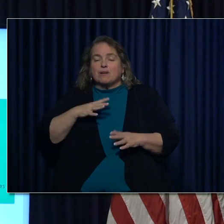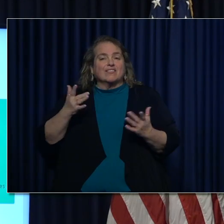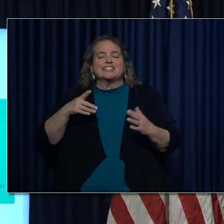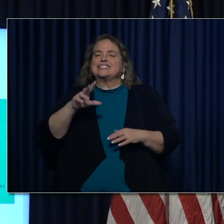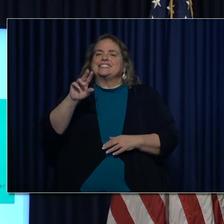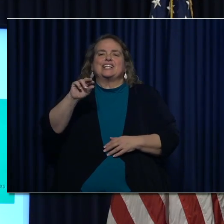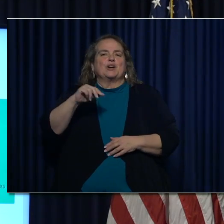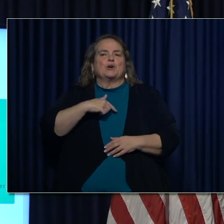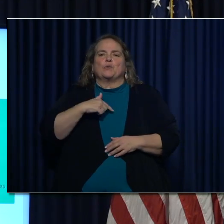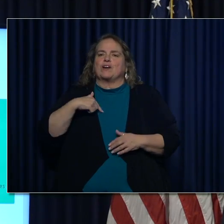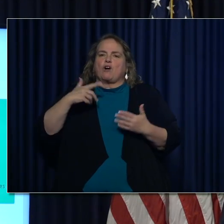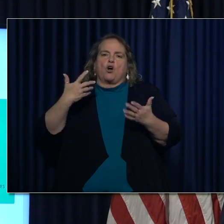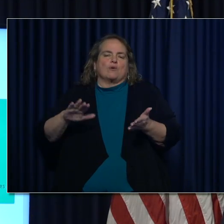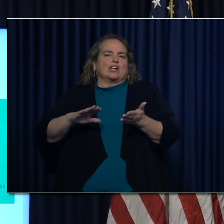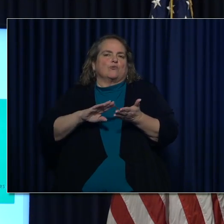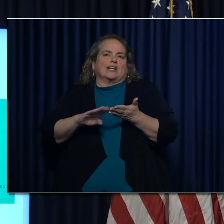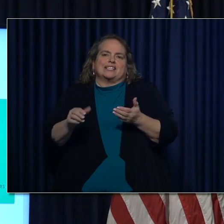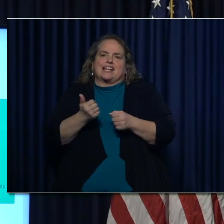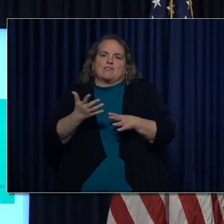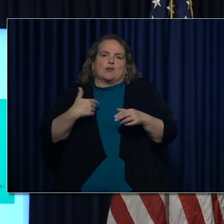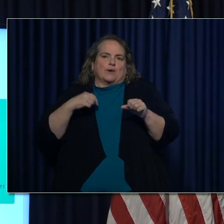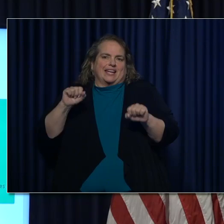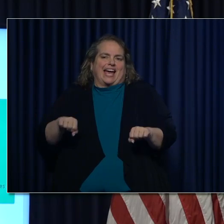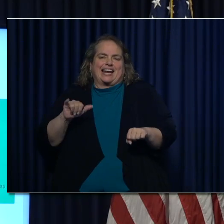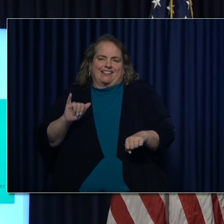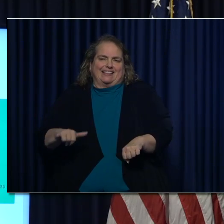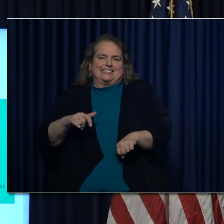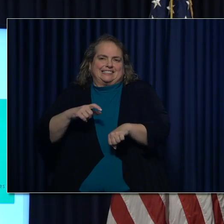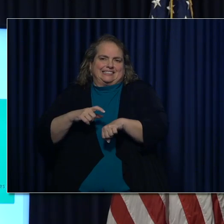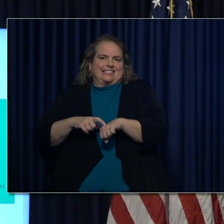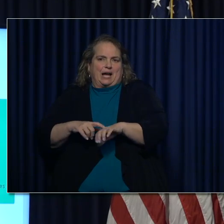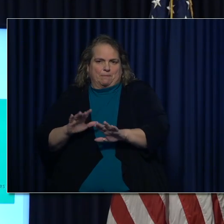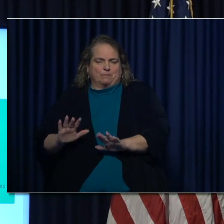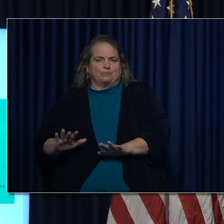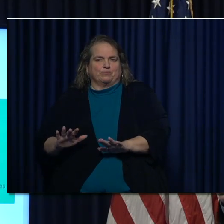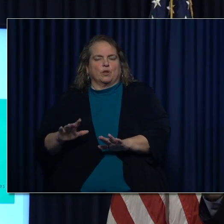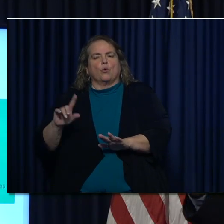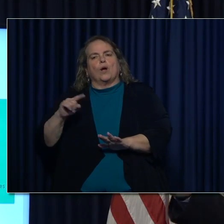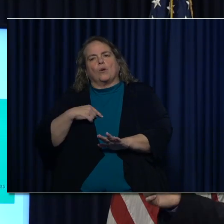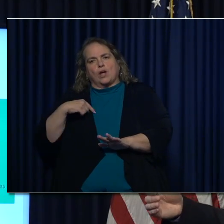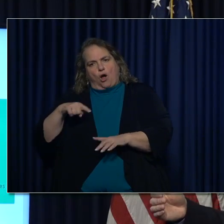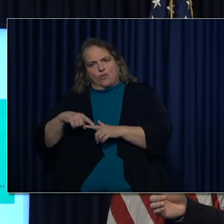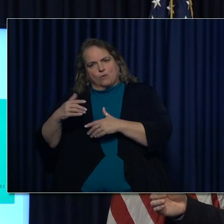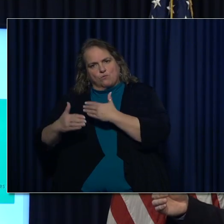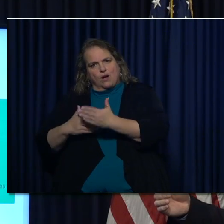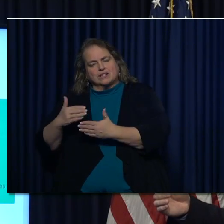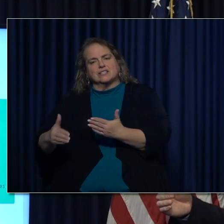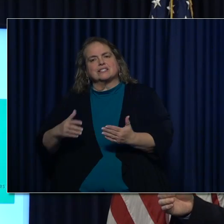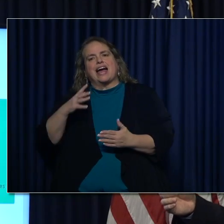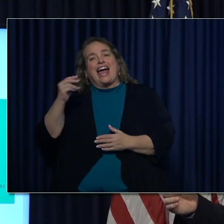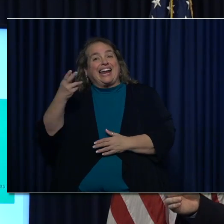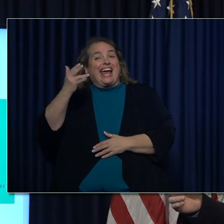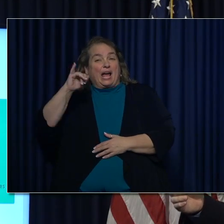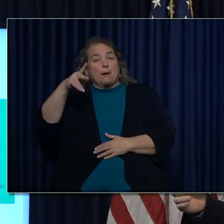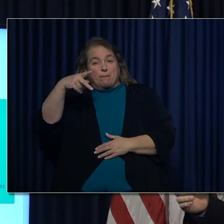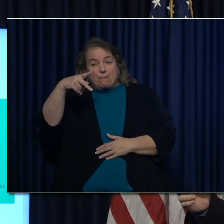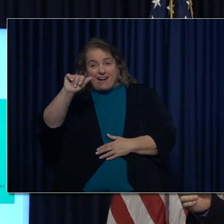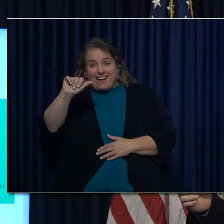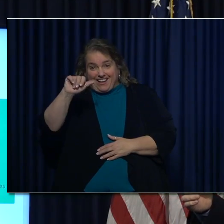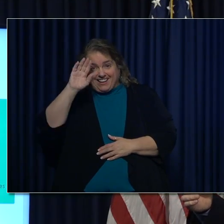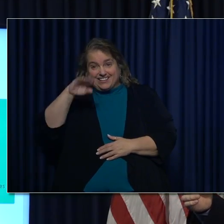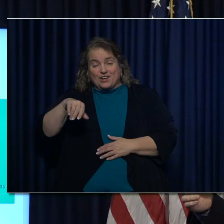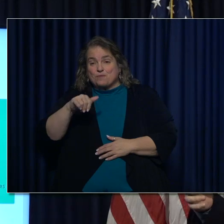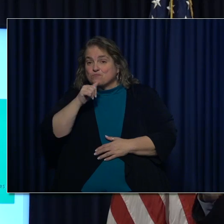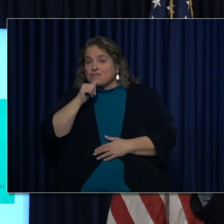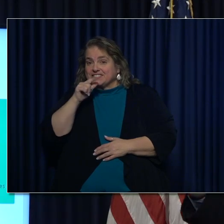everything we can at this time in terms of where we are in the process, and also in terms of HIPAA, which